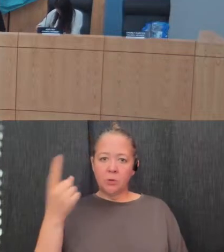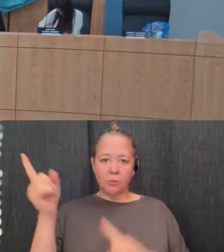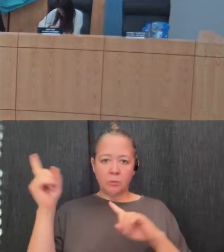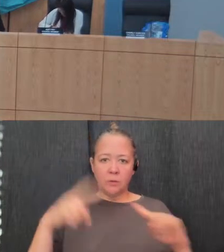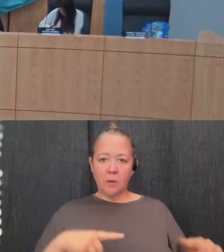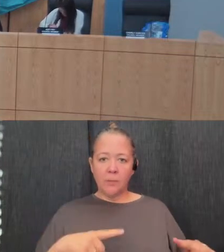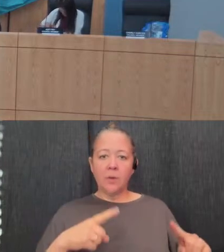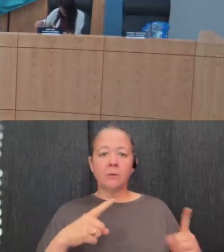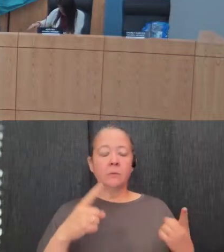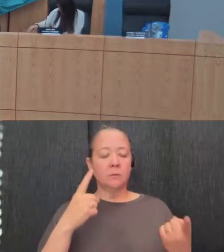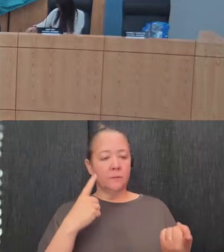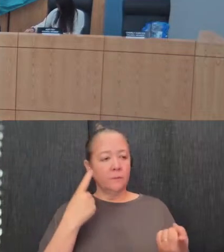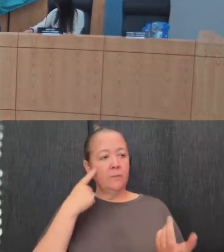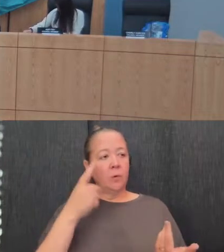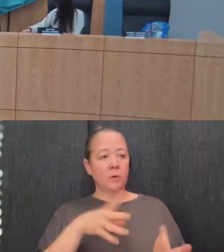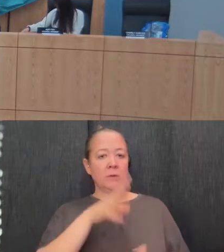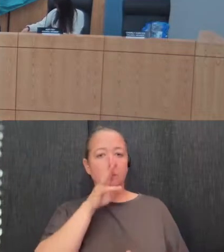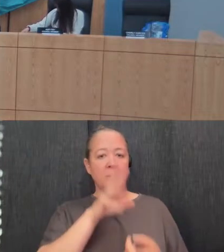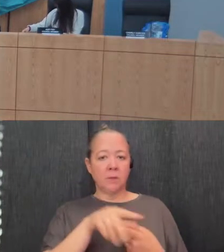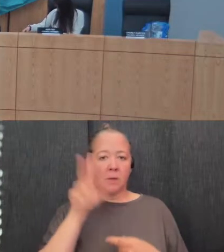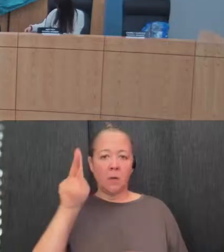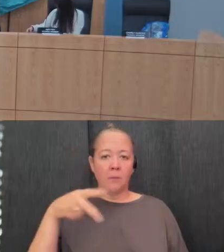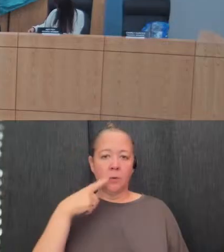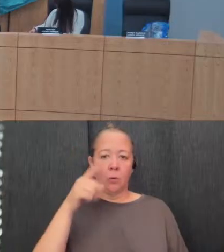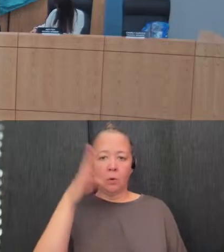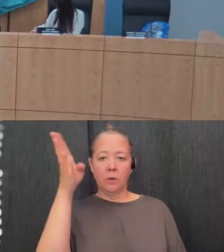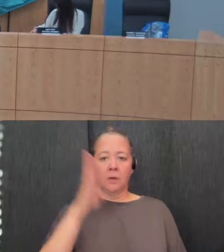God-given right regarding this.